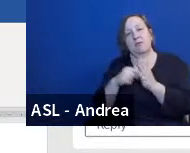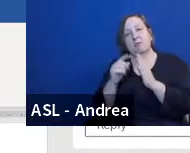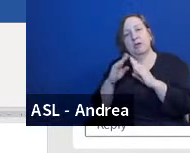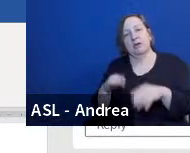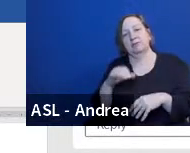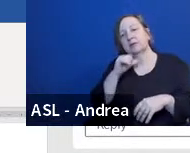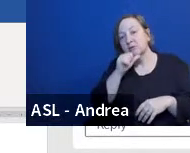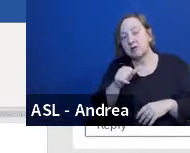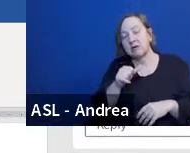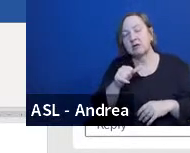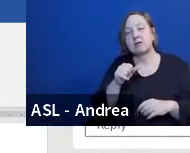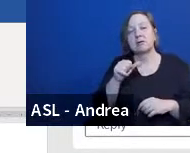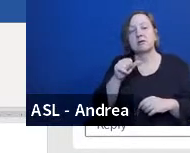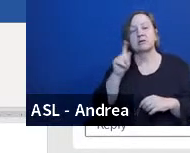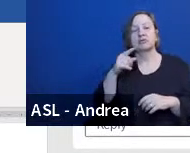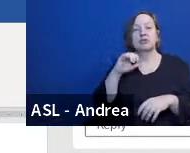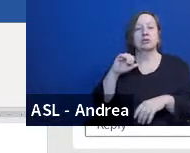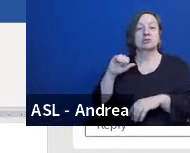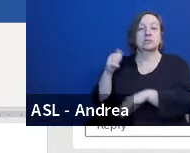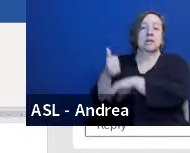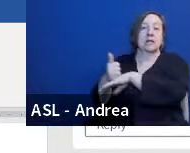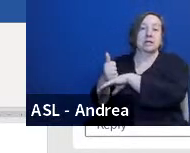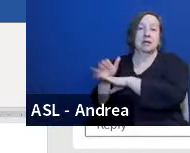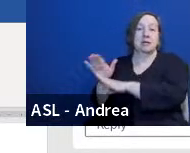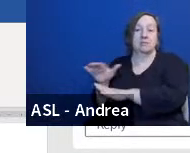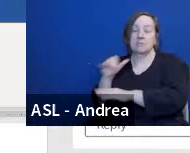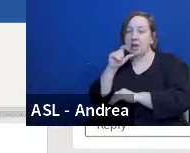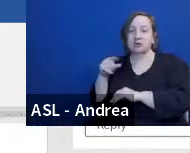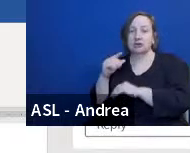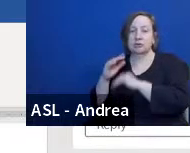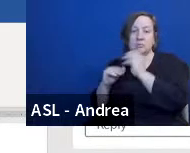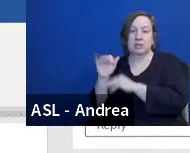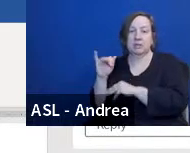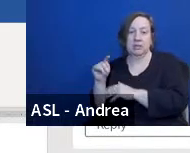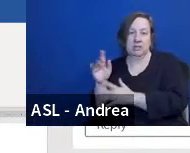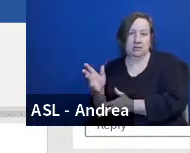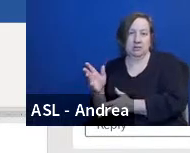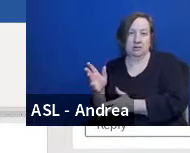just the creation of it, not just building it. Yeah,